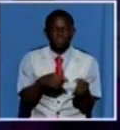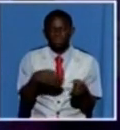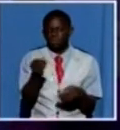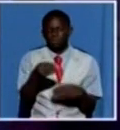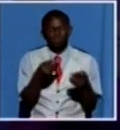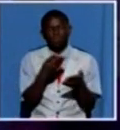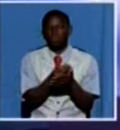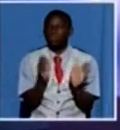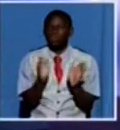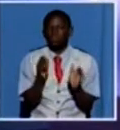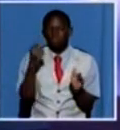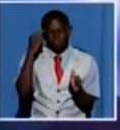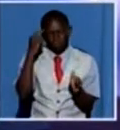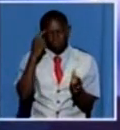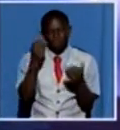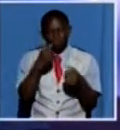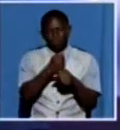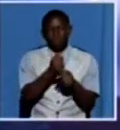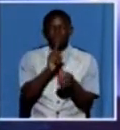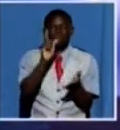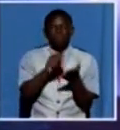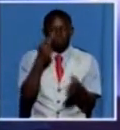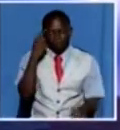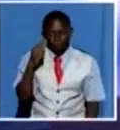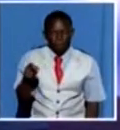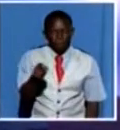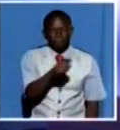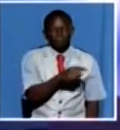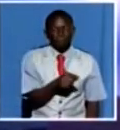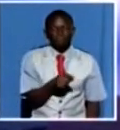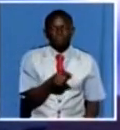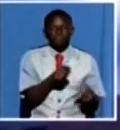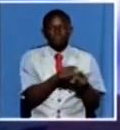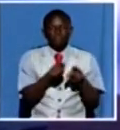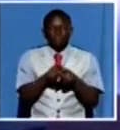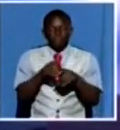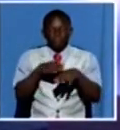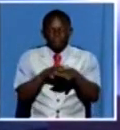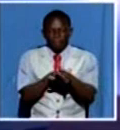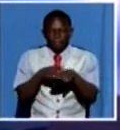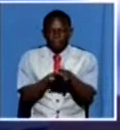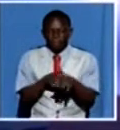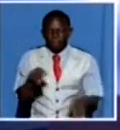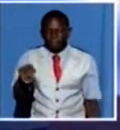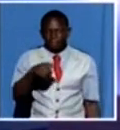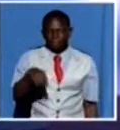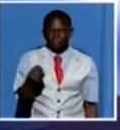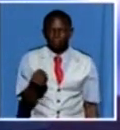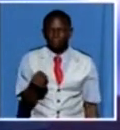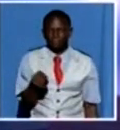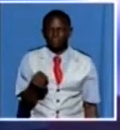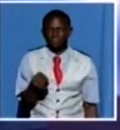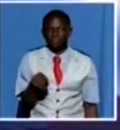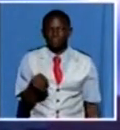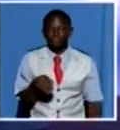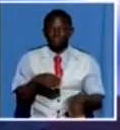trucking business, the transportation business, that these truckers that come to transport and all our copper are the major contributors